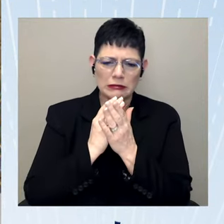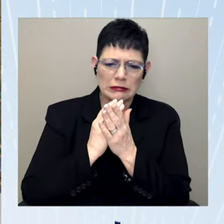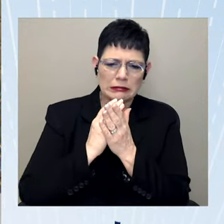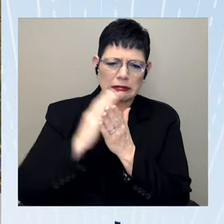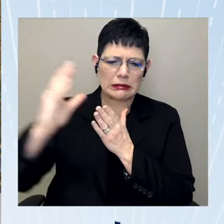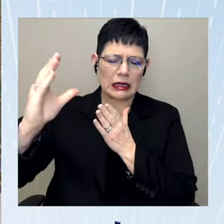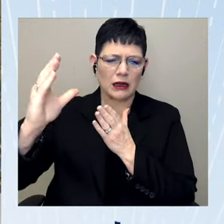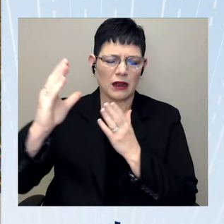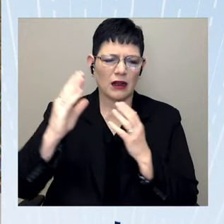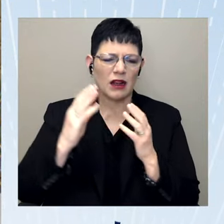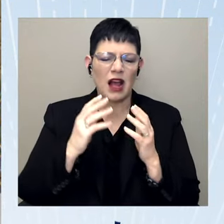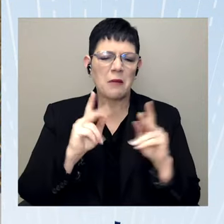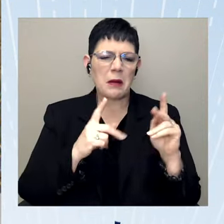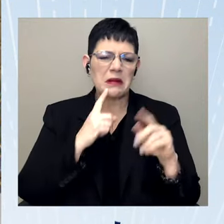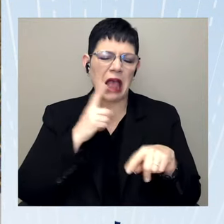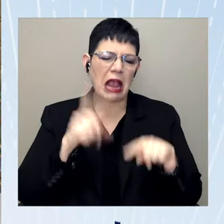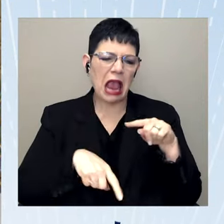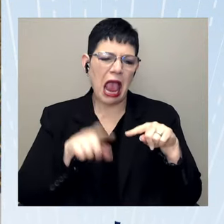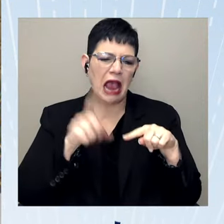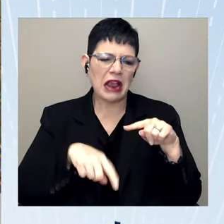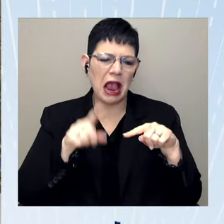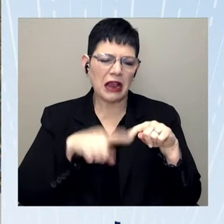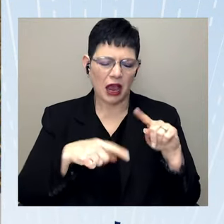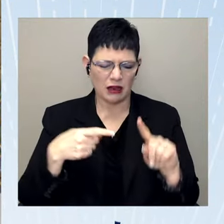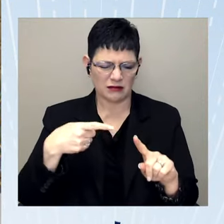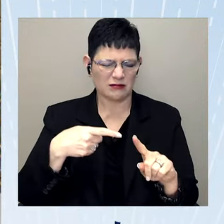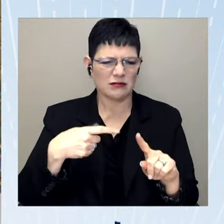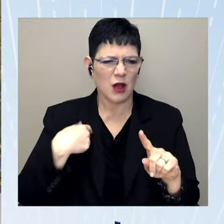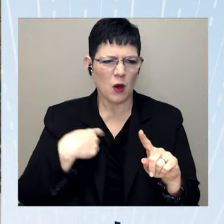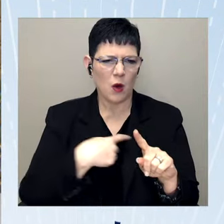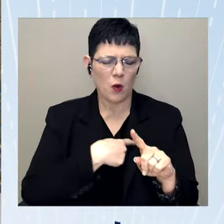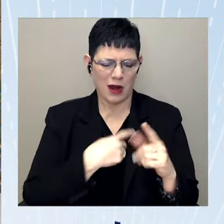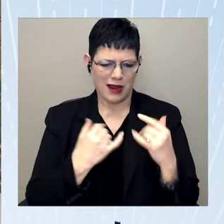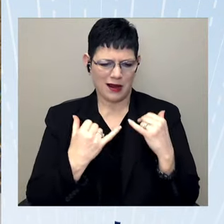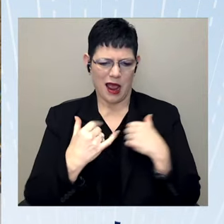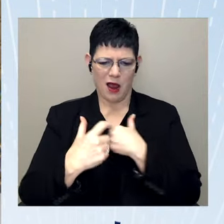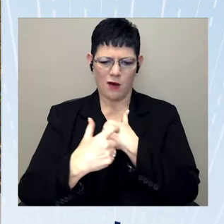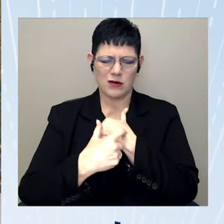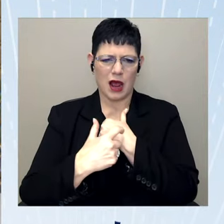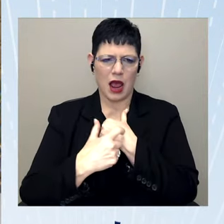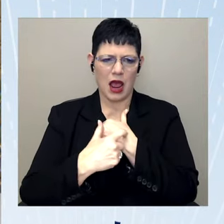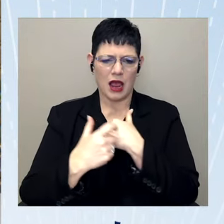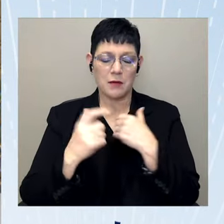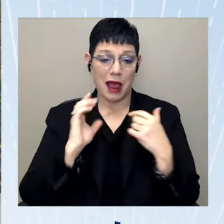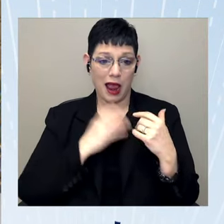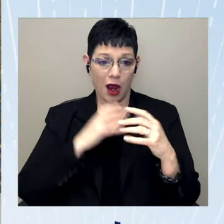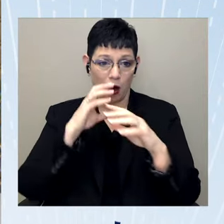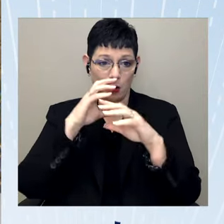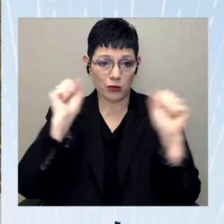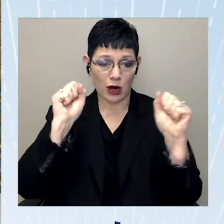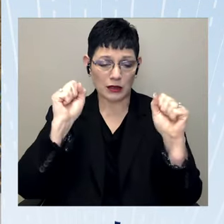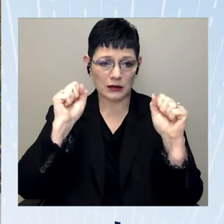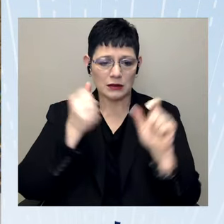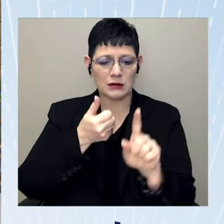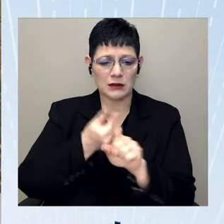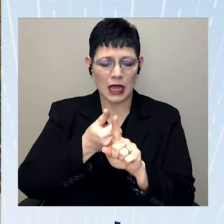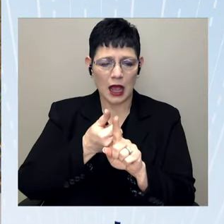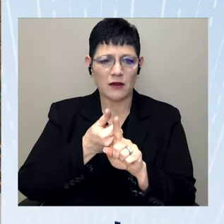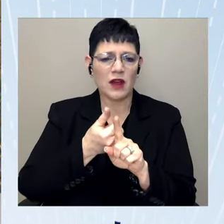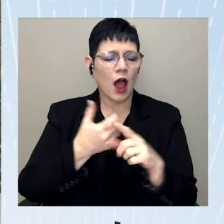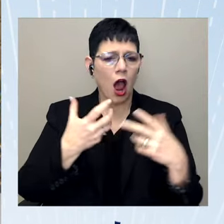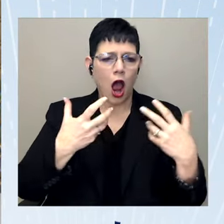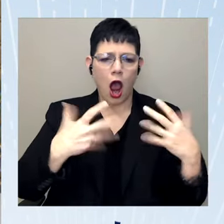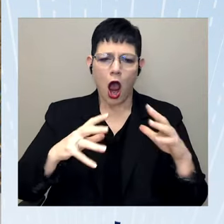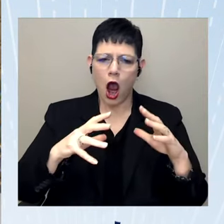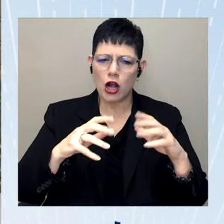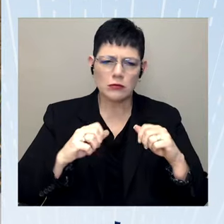that's important is because we really are at a moment where we have a president who has put forward the boldest